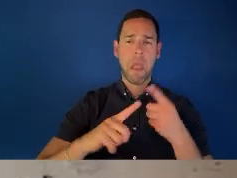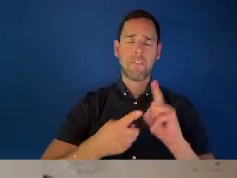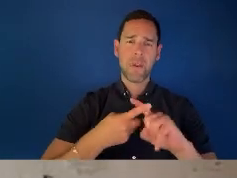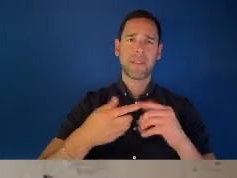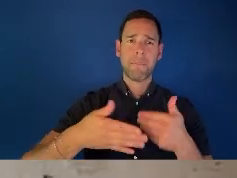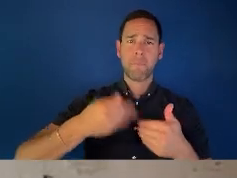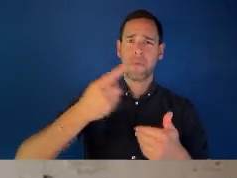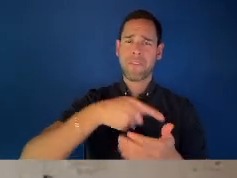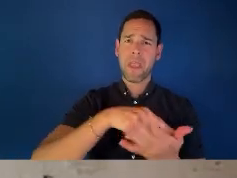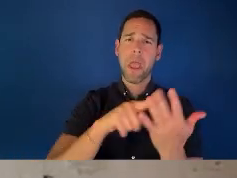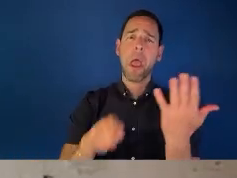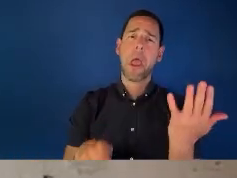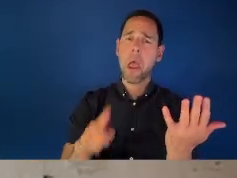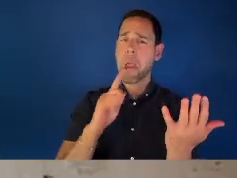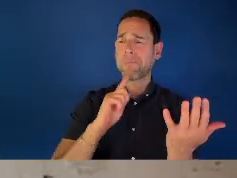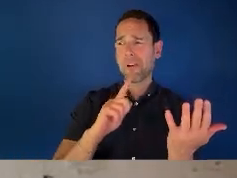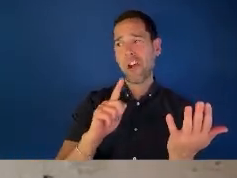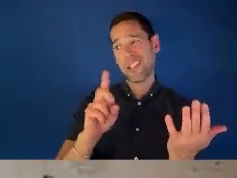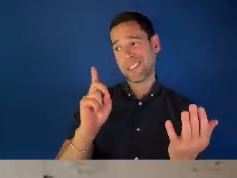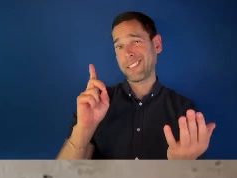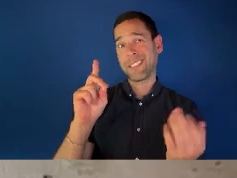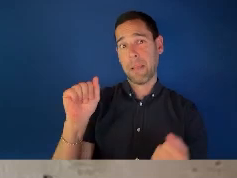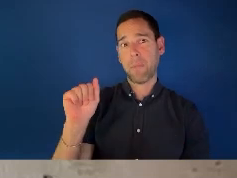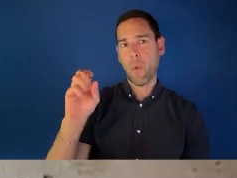I just kind of hang out with those people,